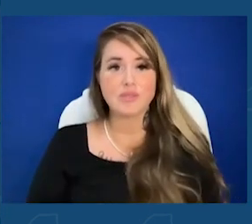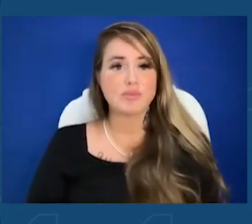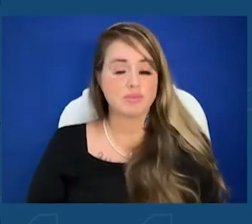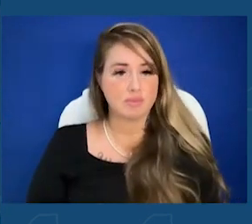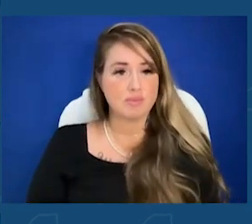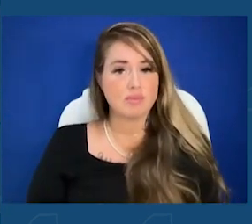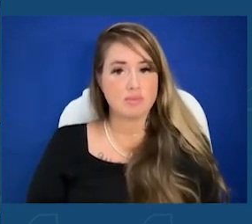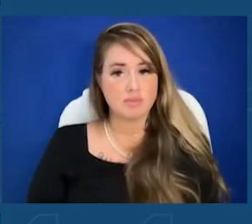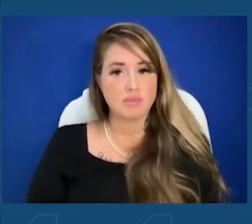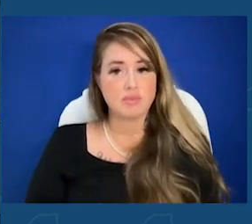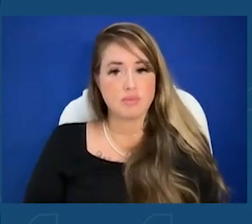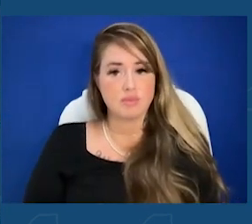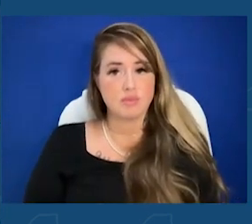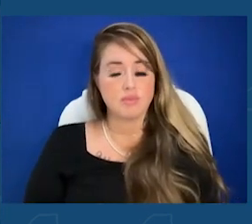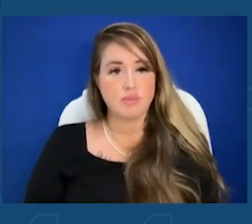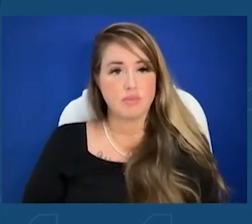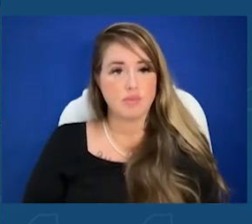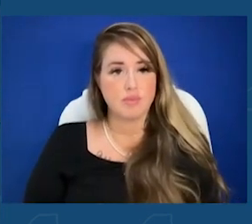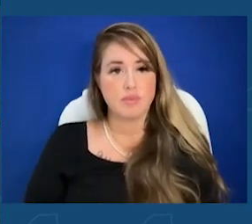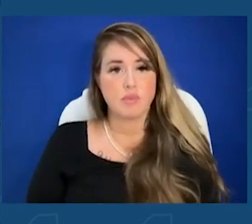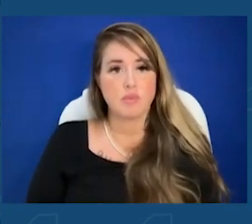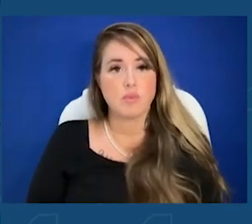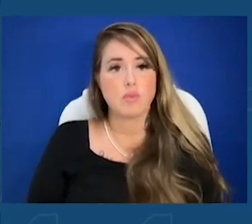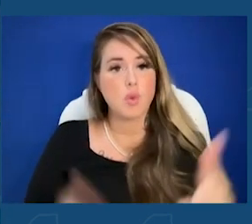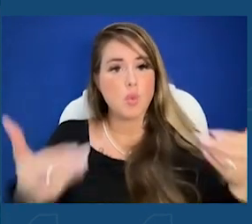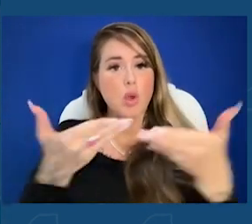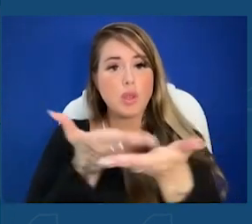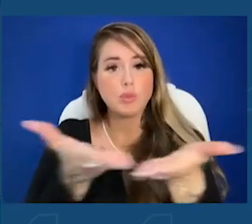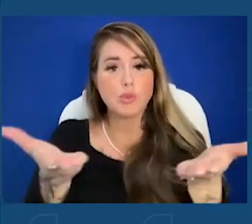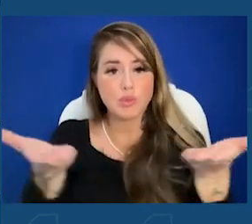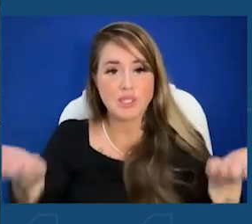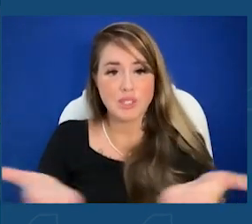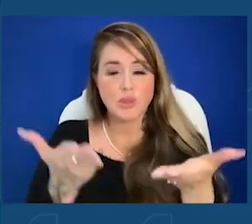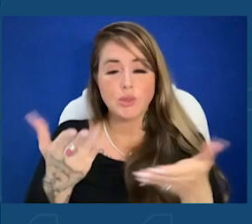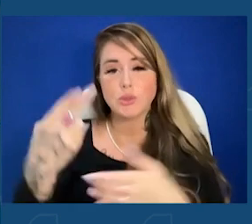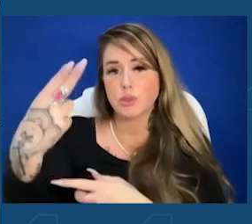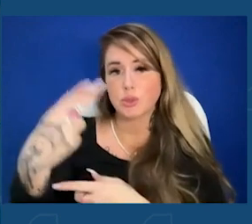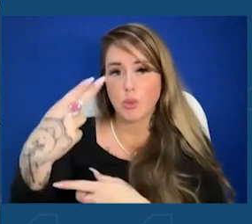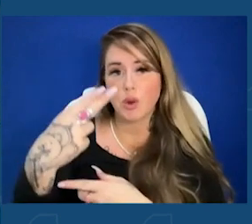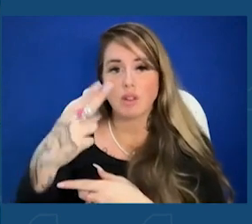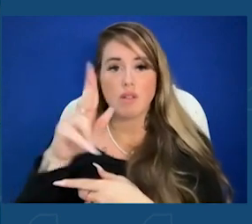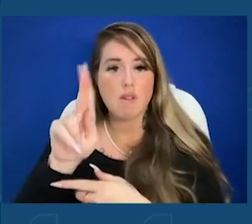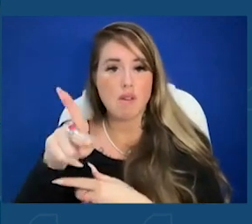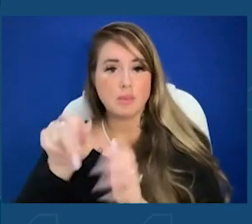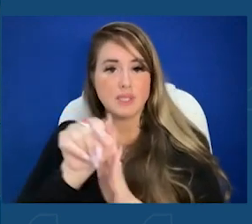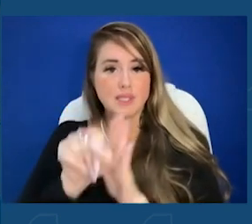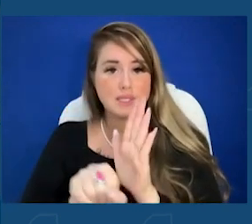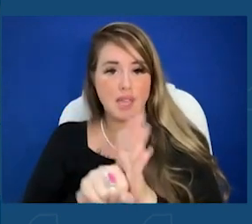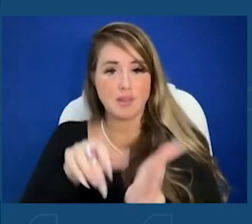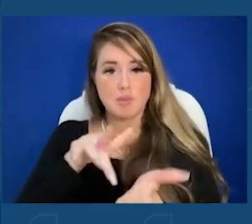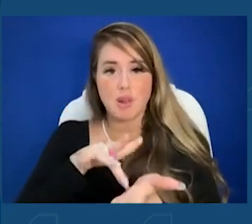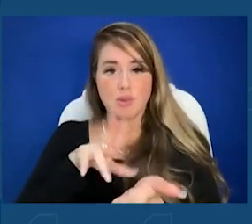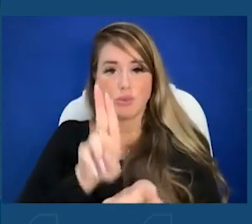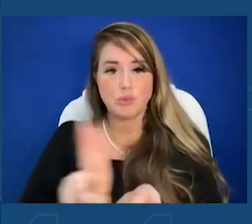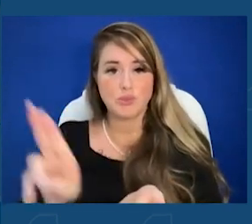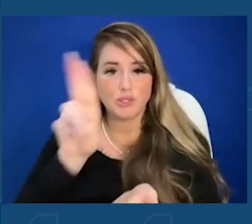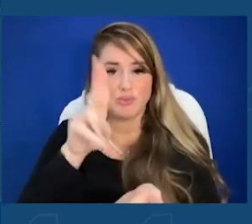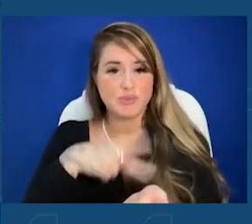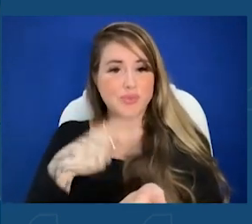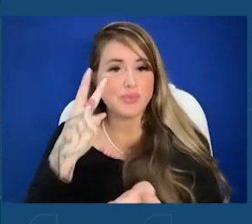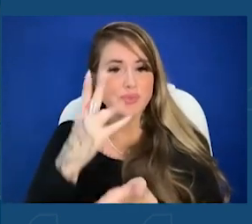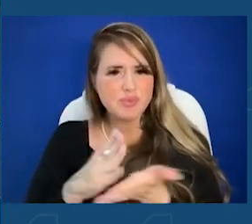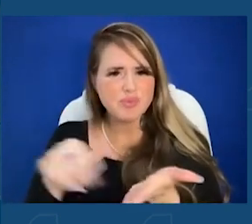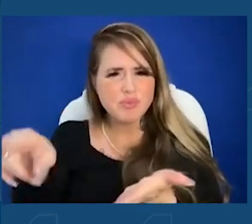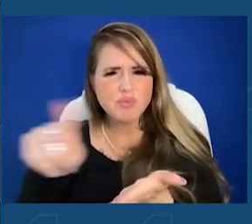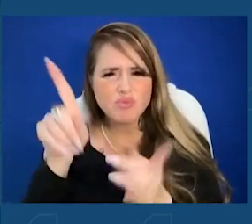welcome all of you to the historic Upstate Medical University. I see the frowns and saying, what's historic?